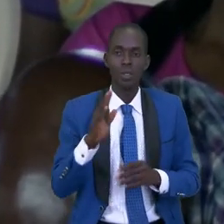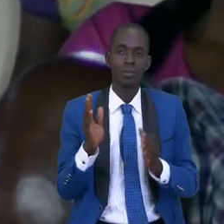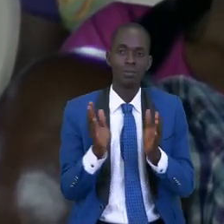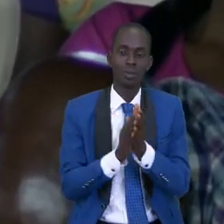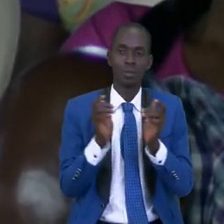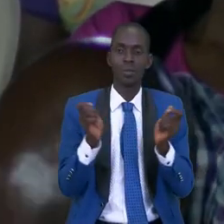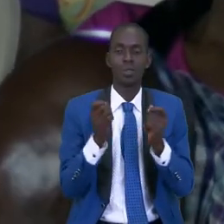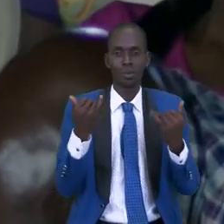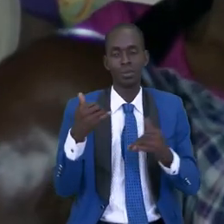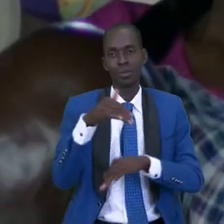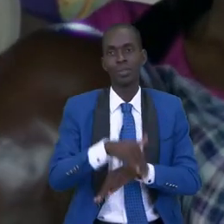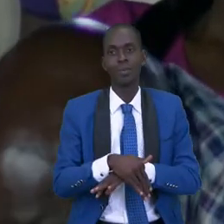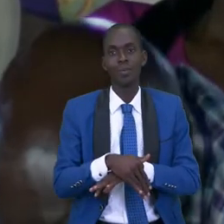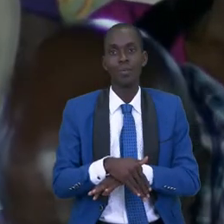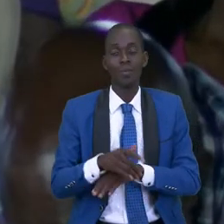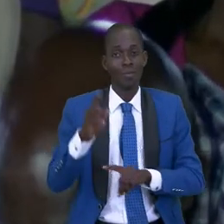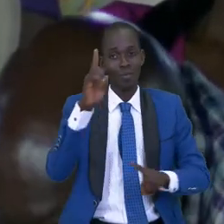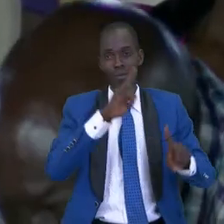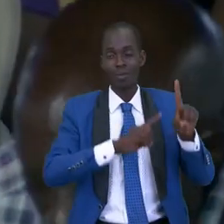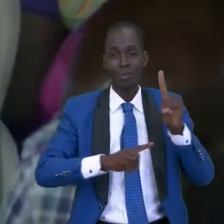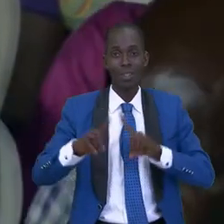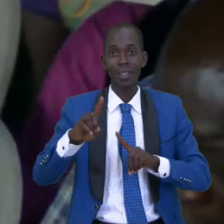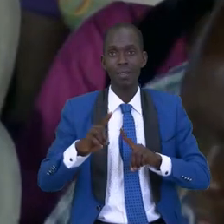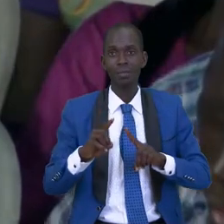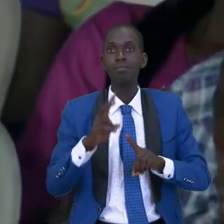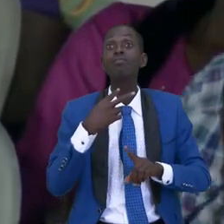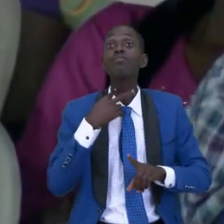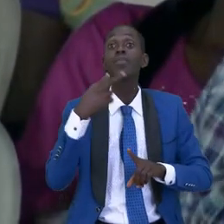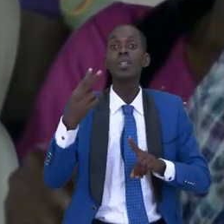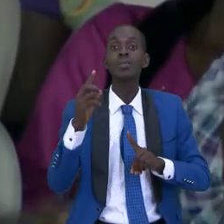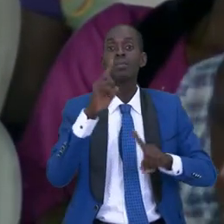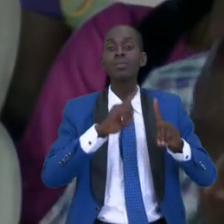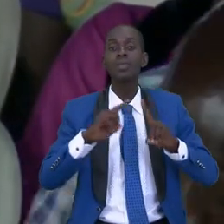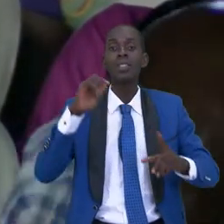Can I hear you shout a big amen?